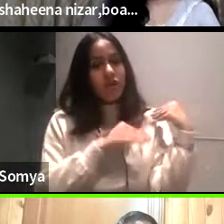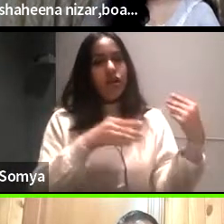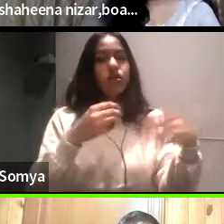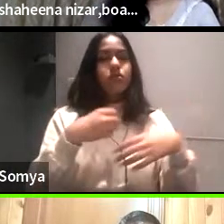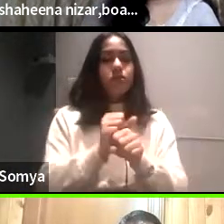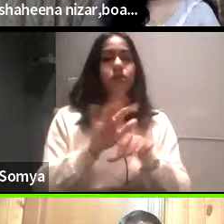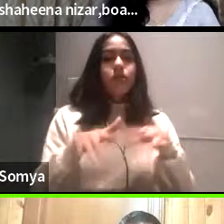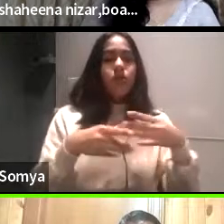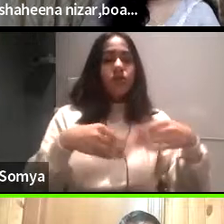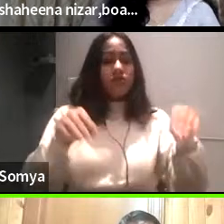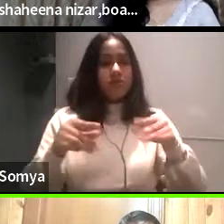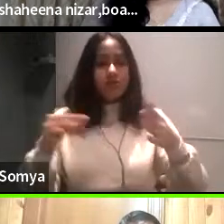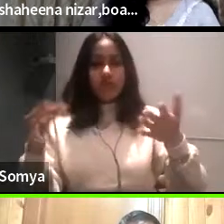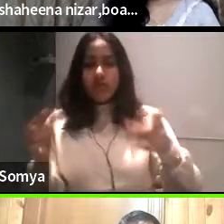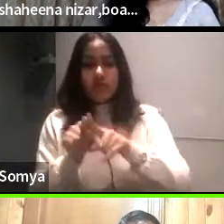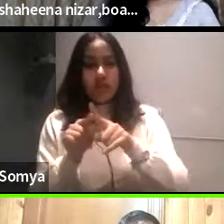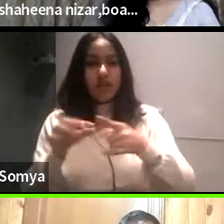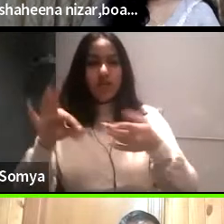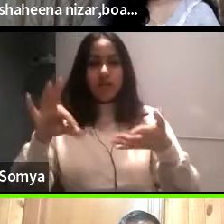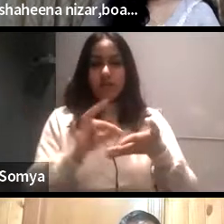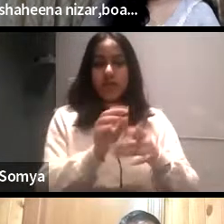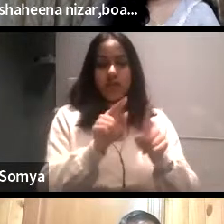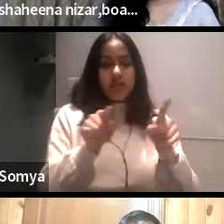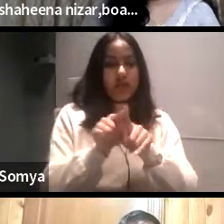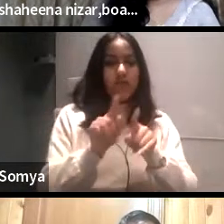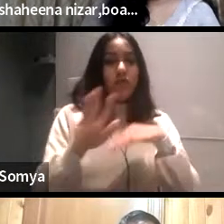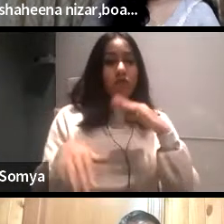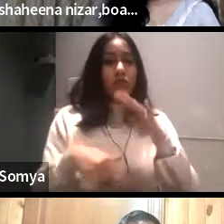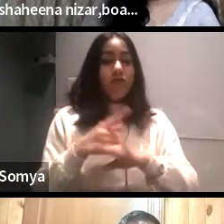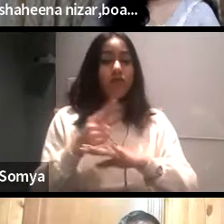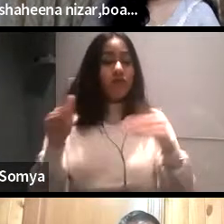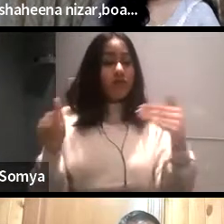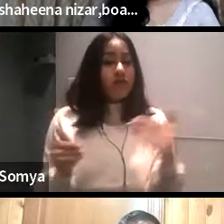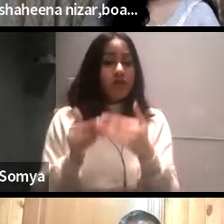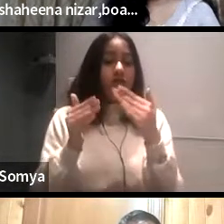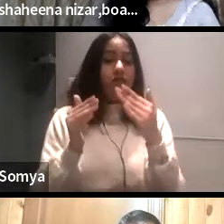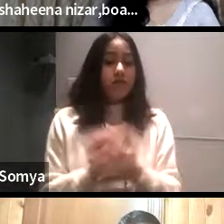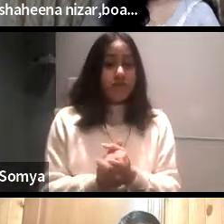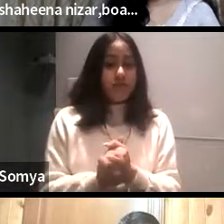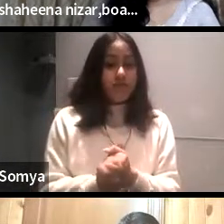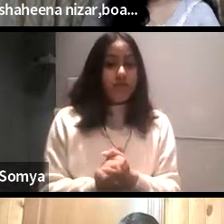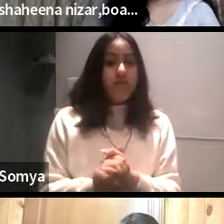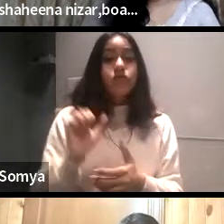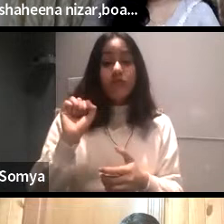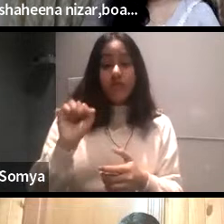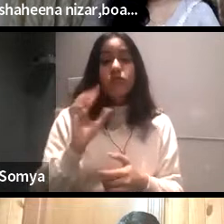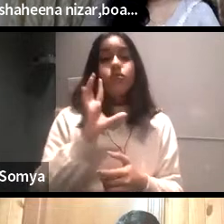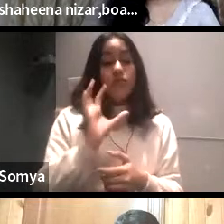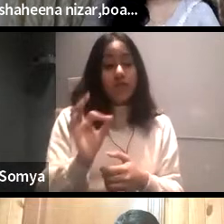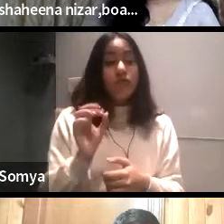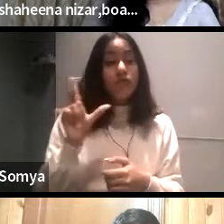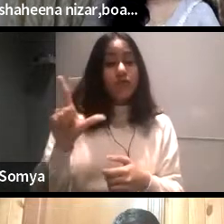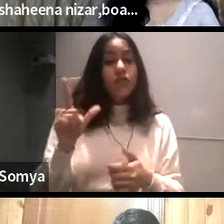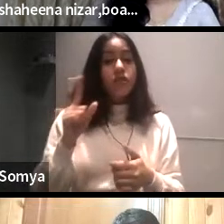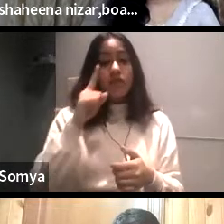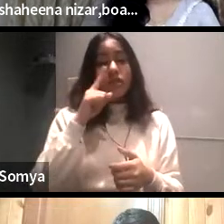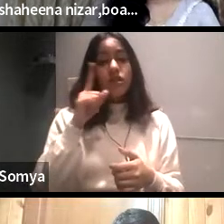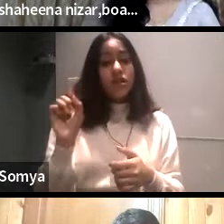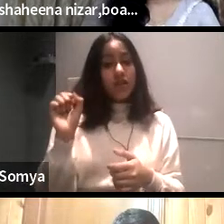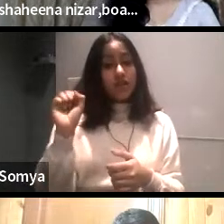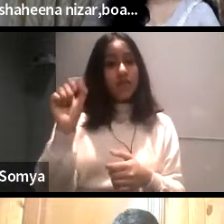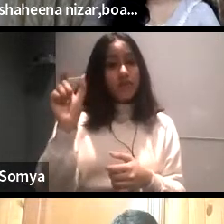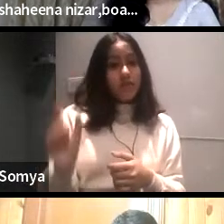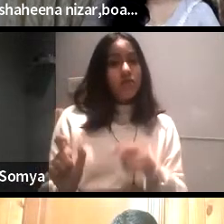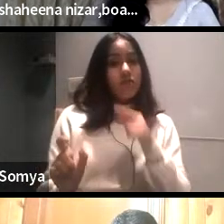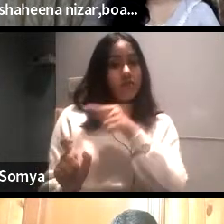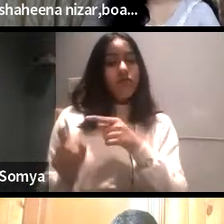Wow. And I introduced her to a very important lady in the city.